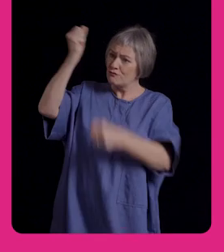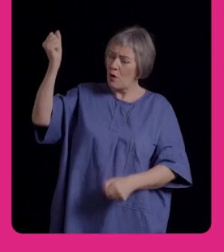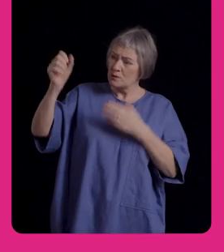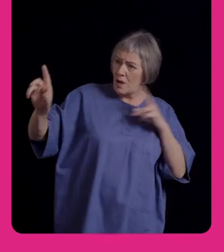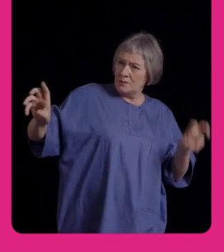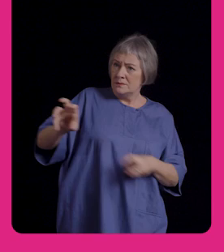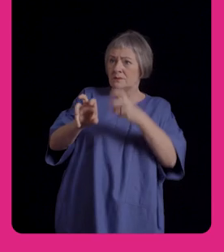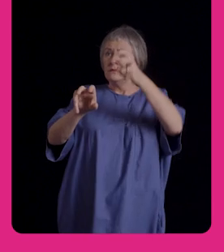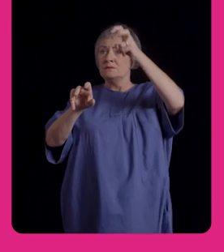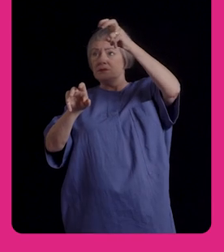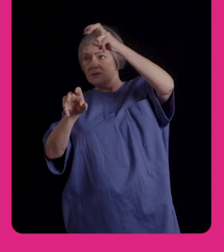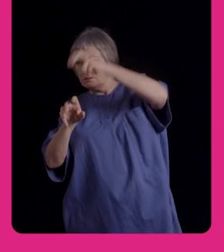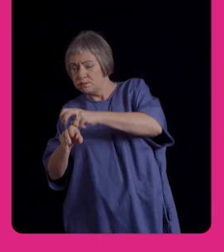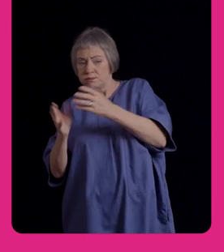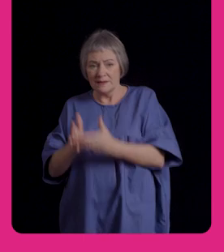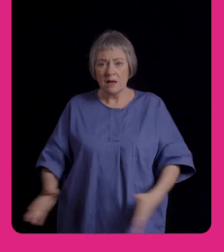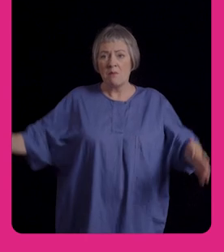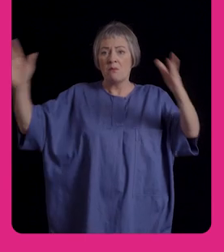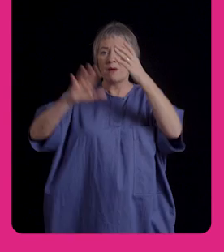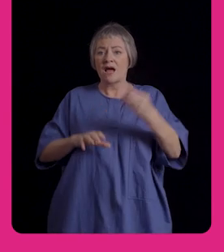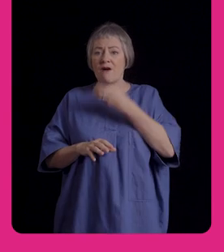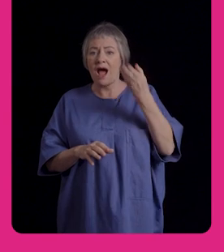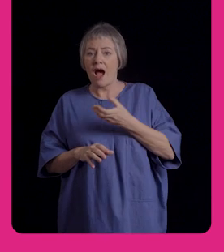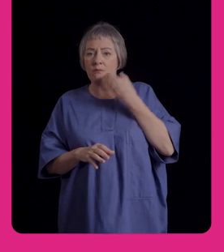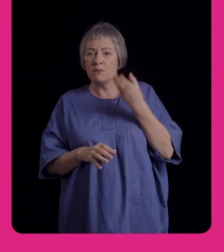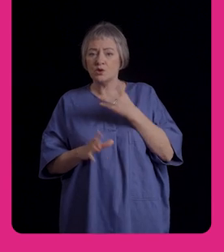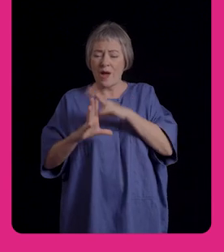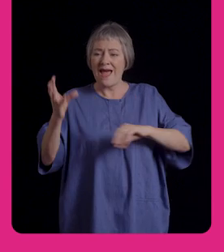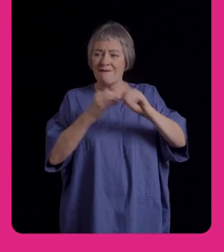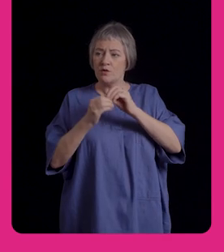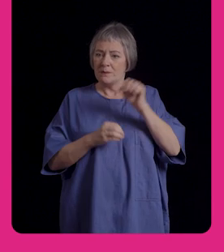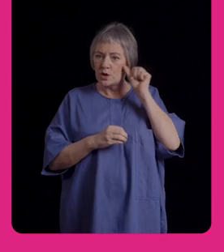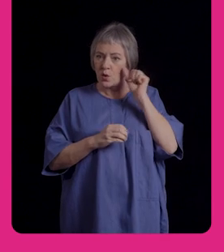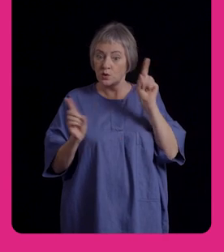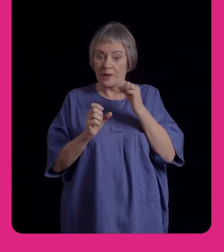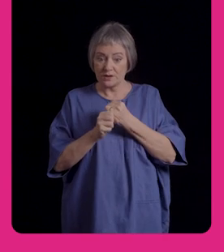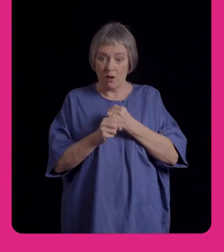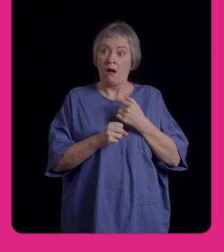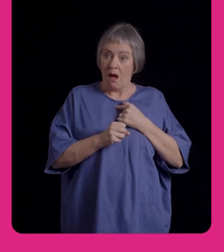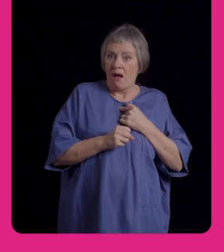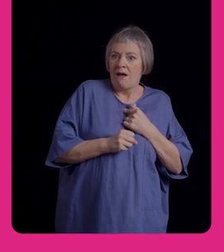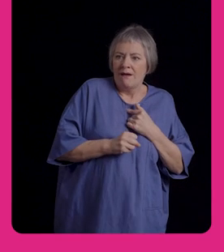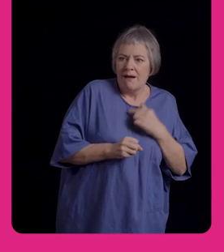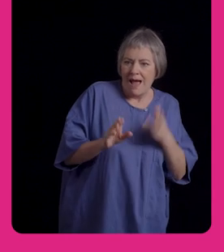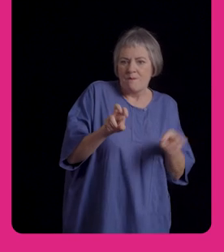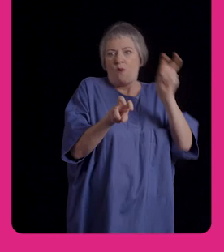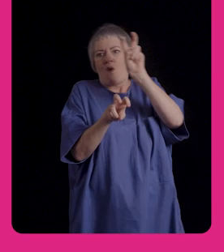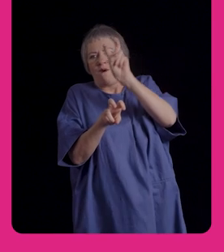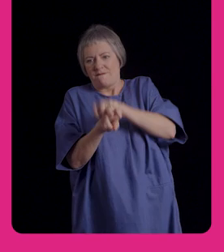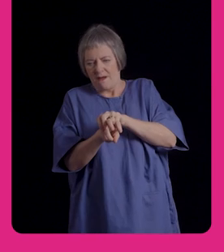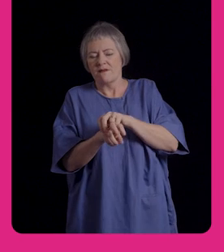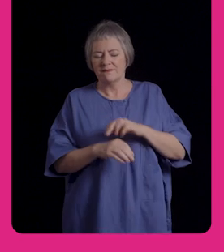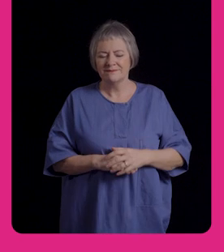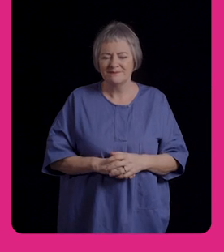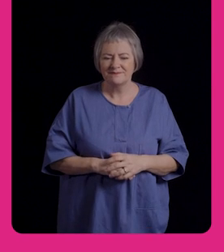there and over and into the barrel of apples before everybody notices what we're doing. You bet, George. I am over that rail.